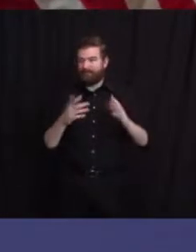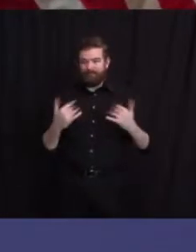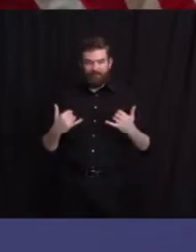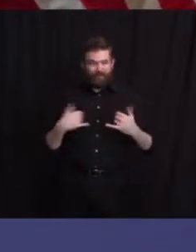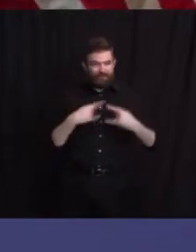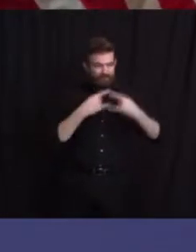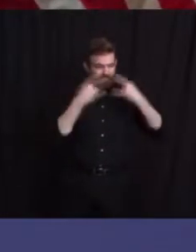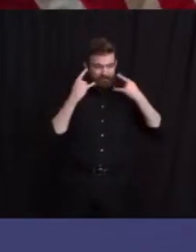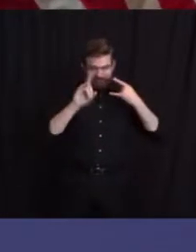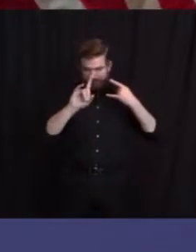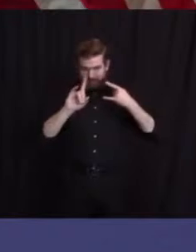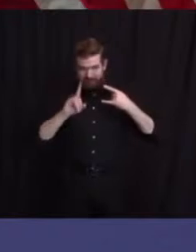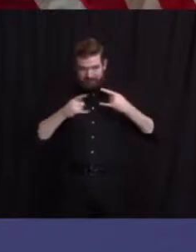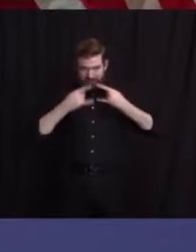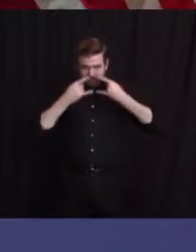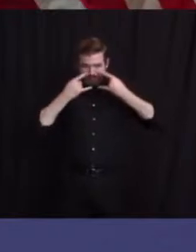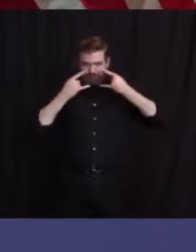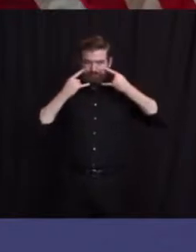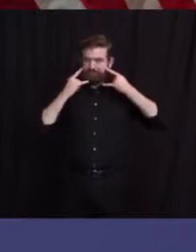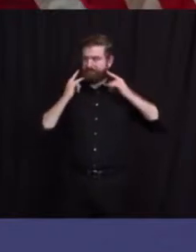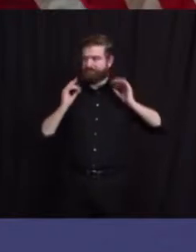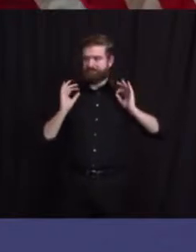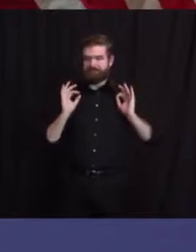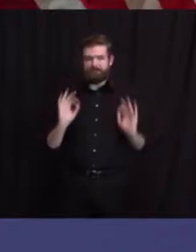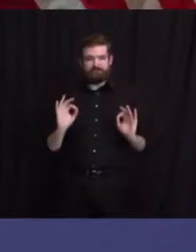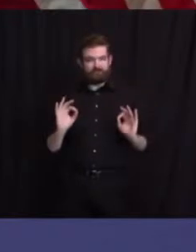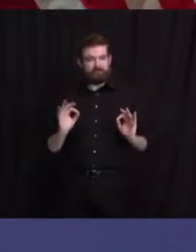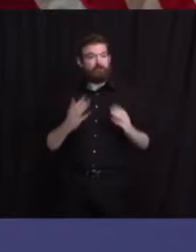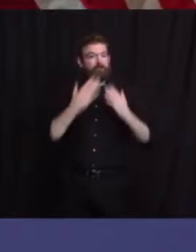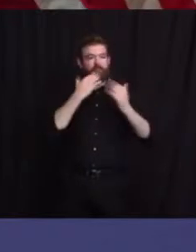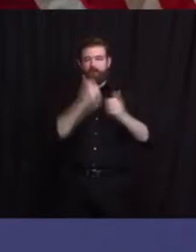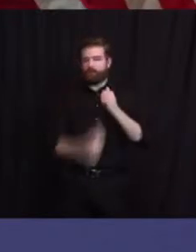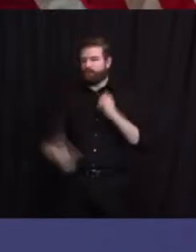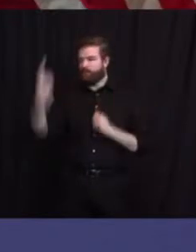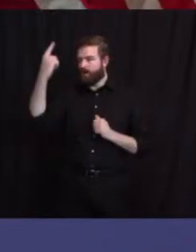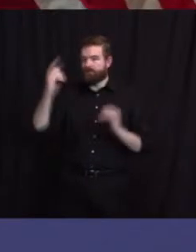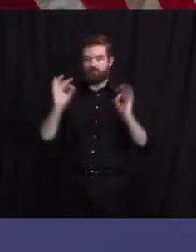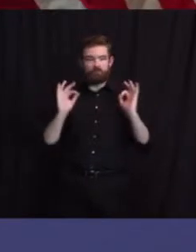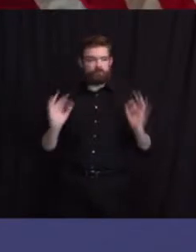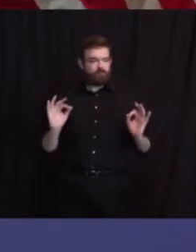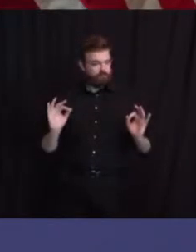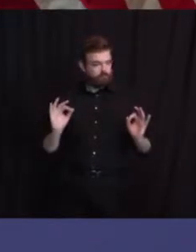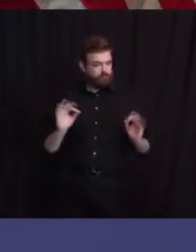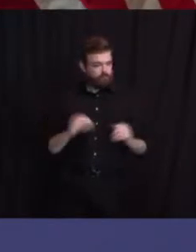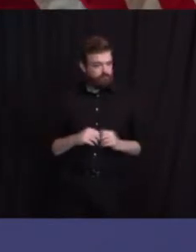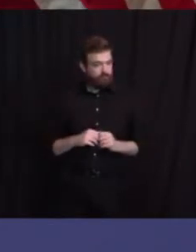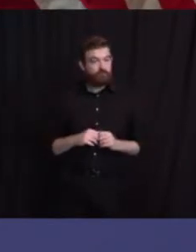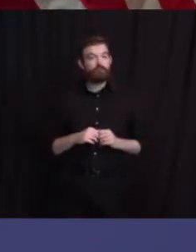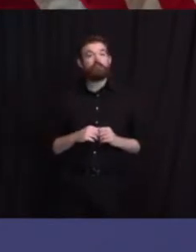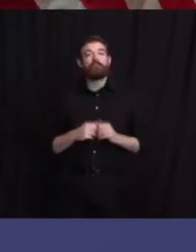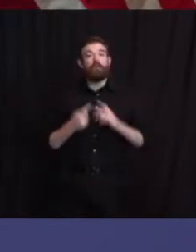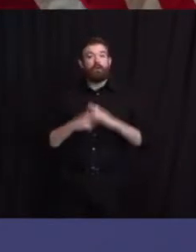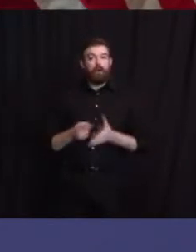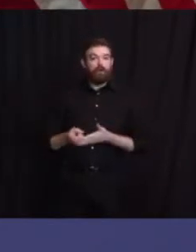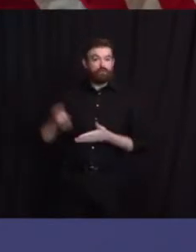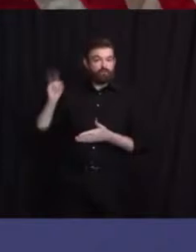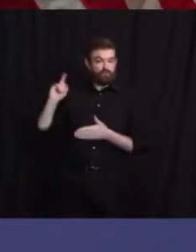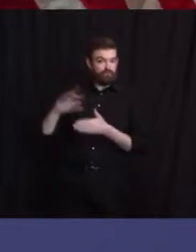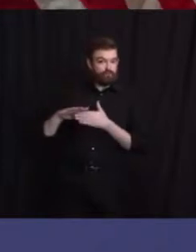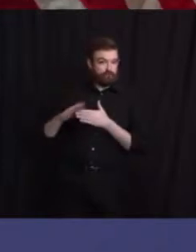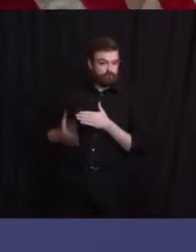myself. Thank you, everybody. So we started this last weekend, and we